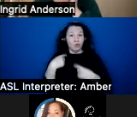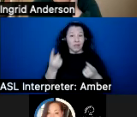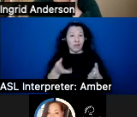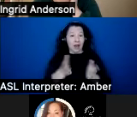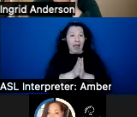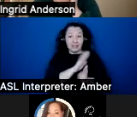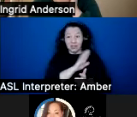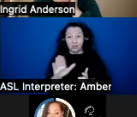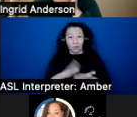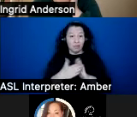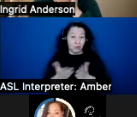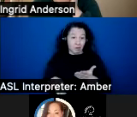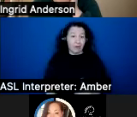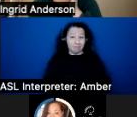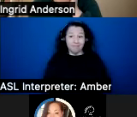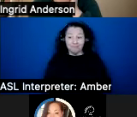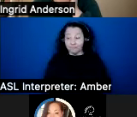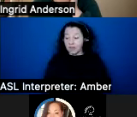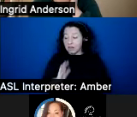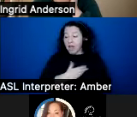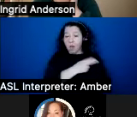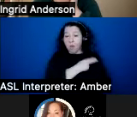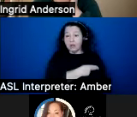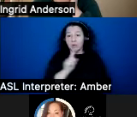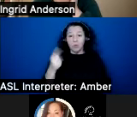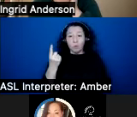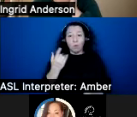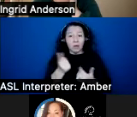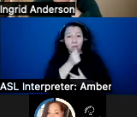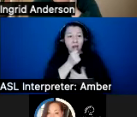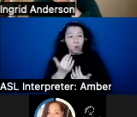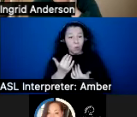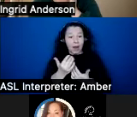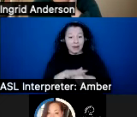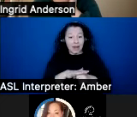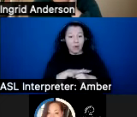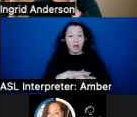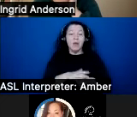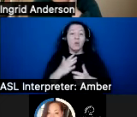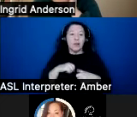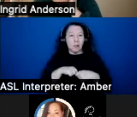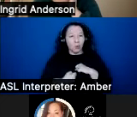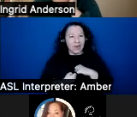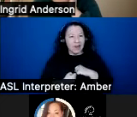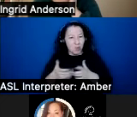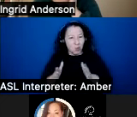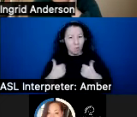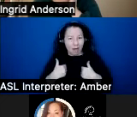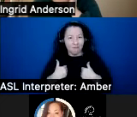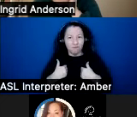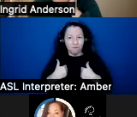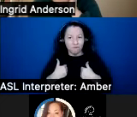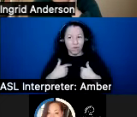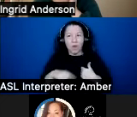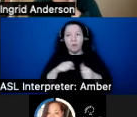community. At our hospital here, the only private waiting area was like a bereavement room, and we were able to